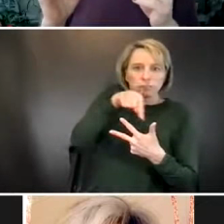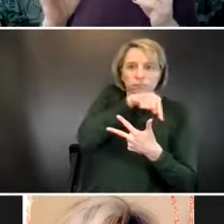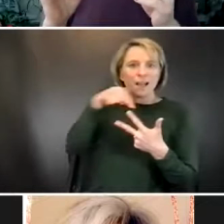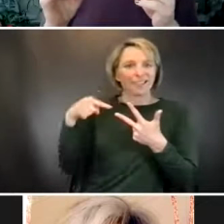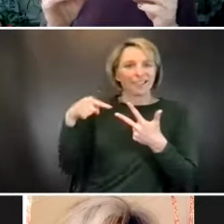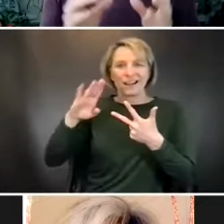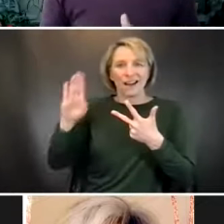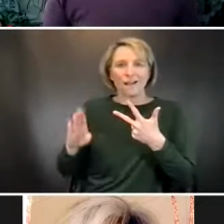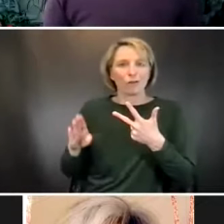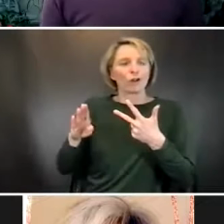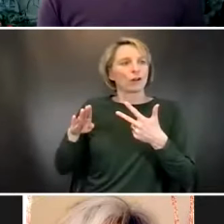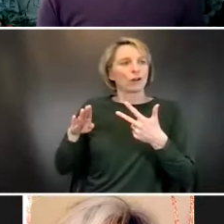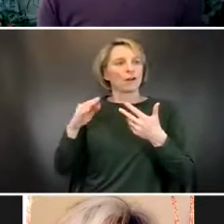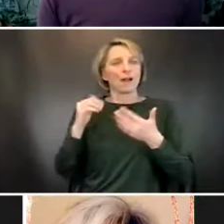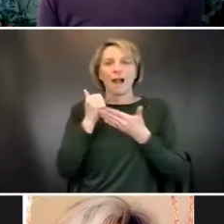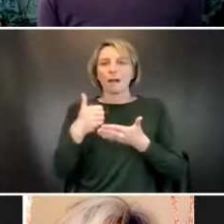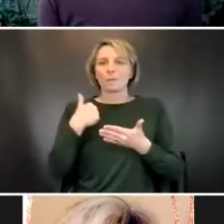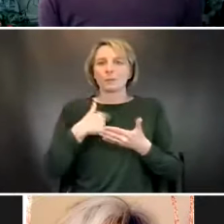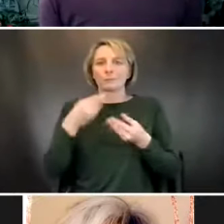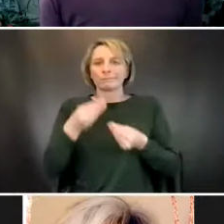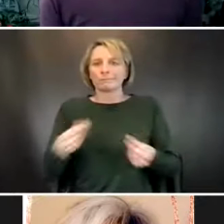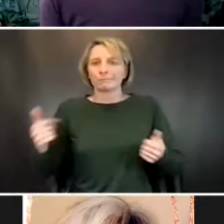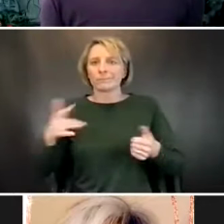in performance.